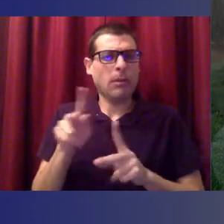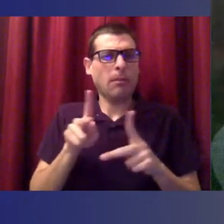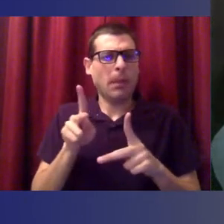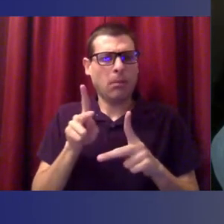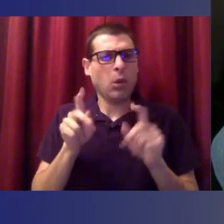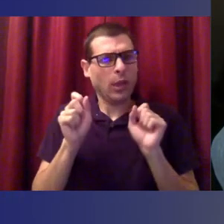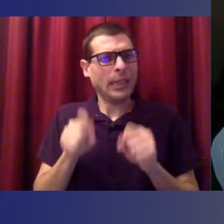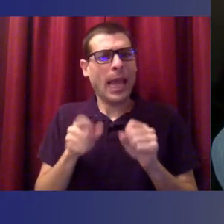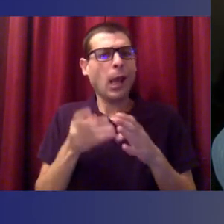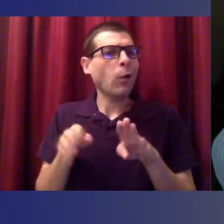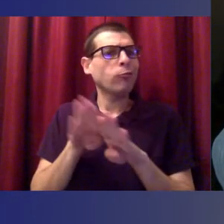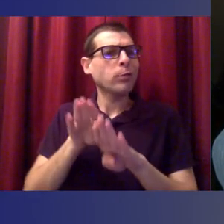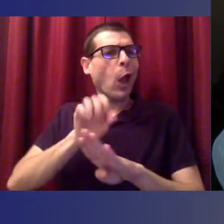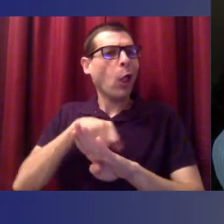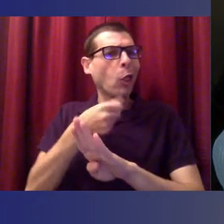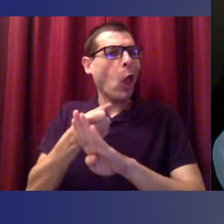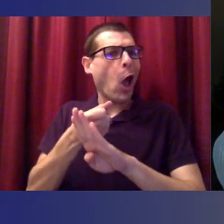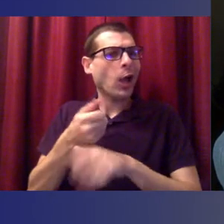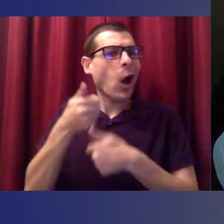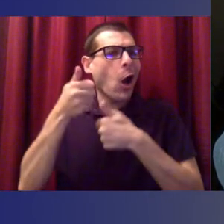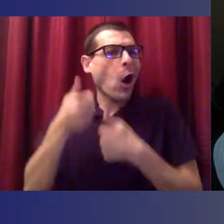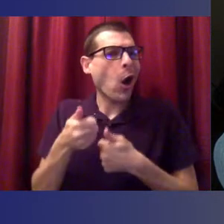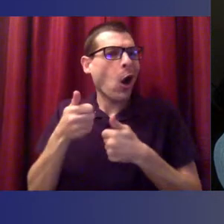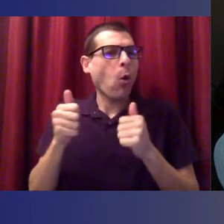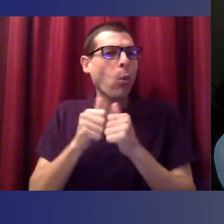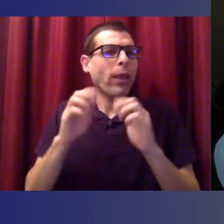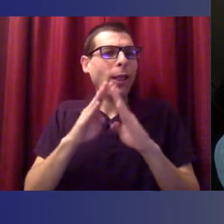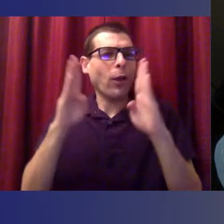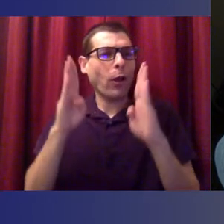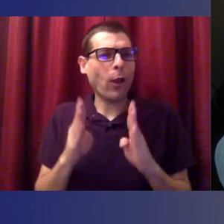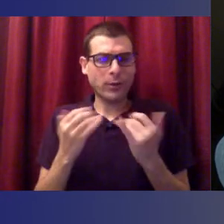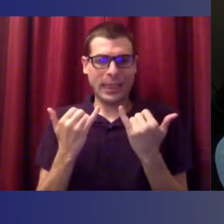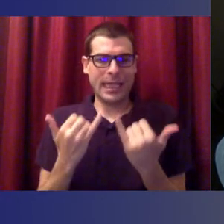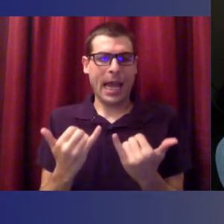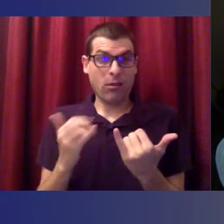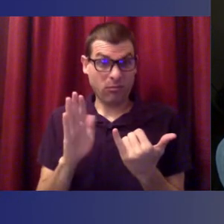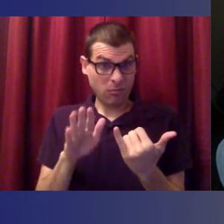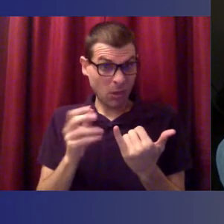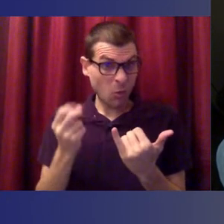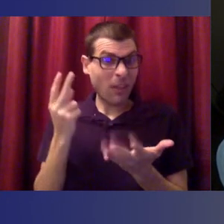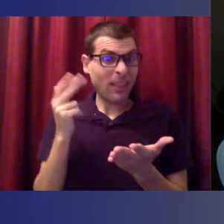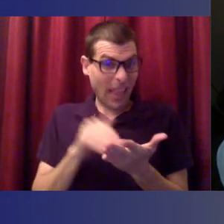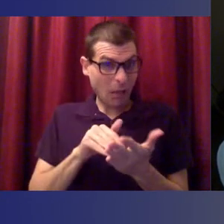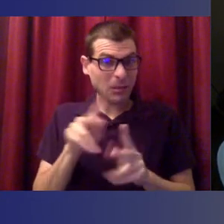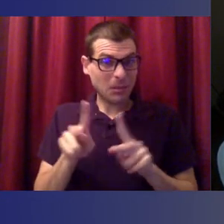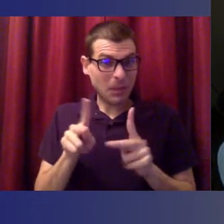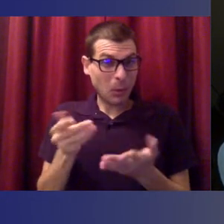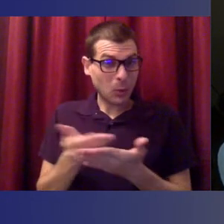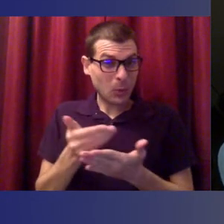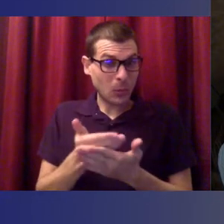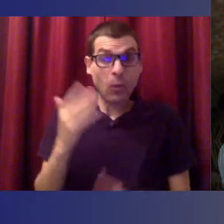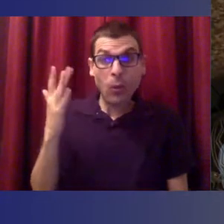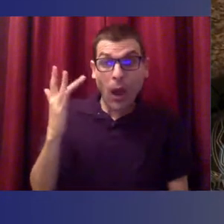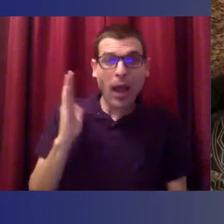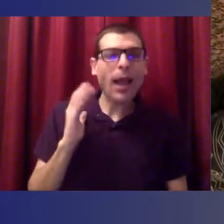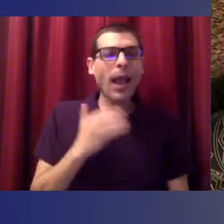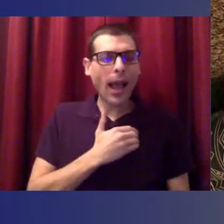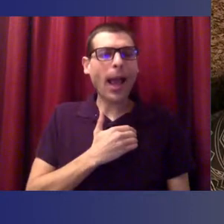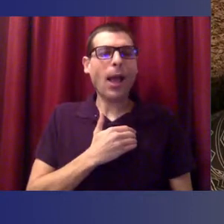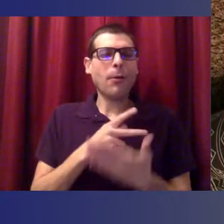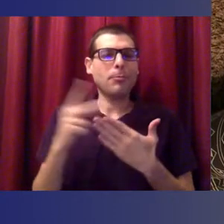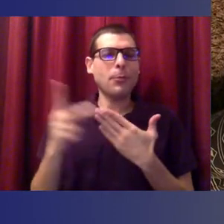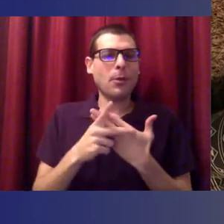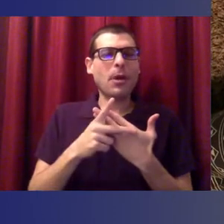behind them and go to sleep under a roof, in their own bed, because of our homelessness response system that